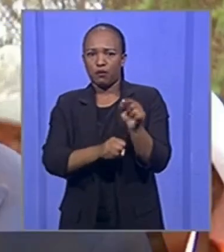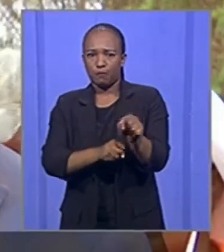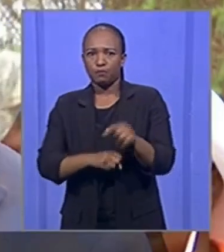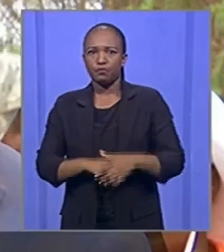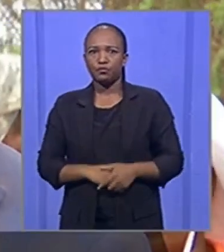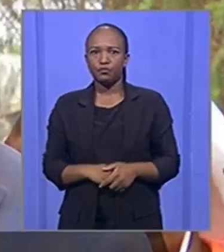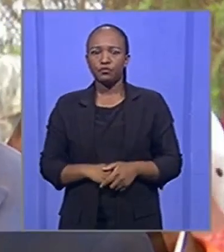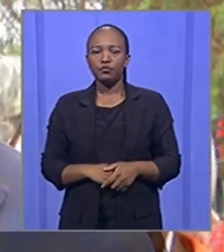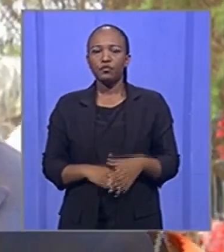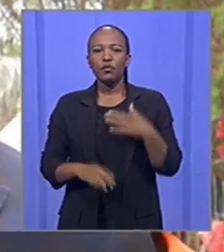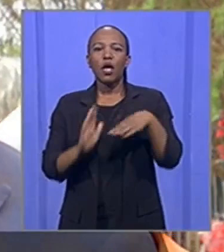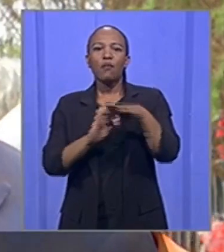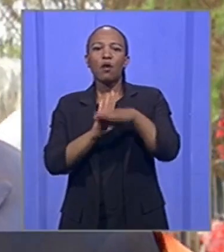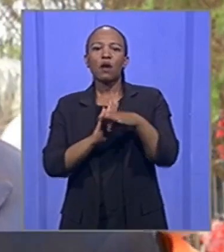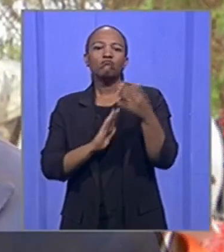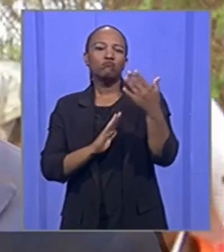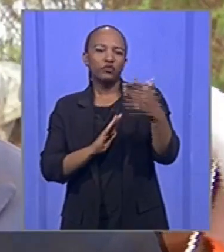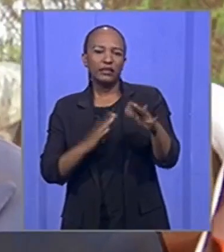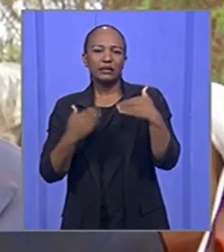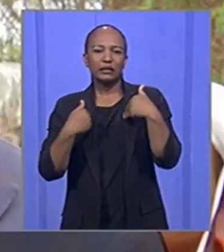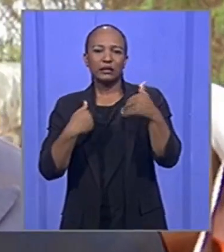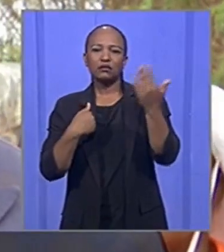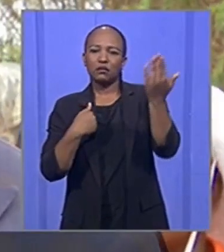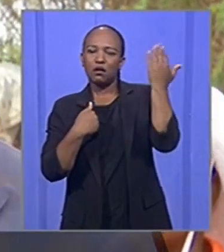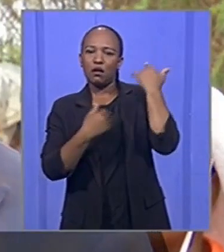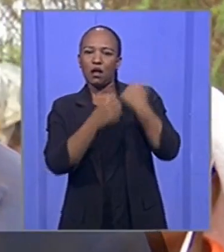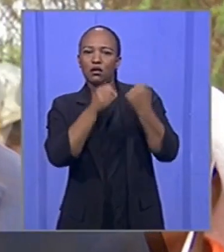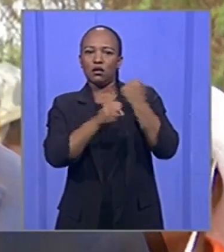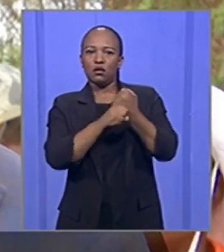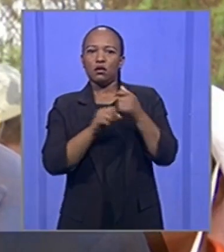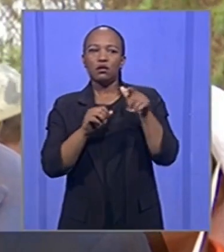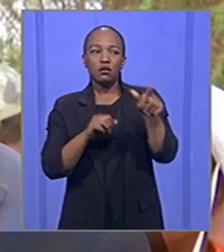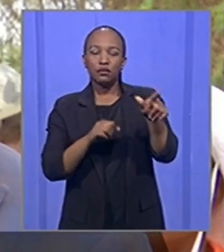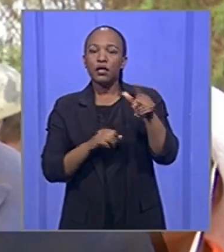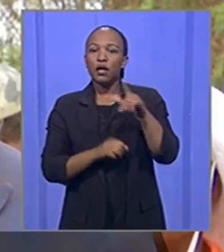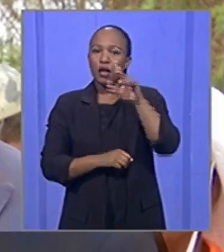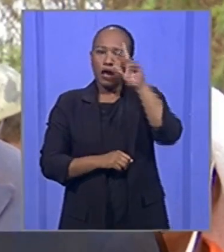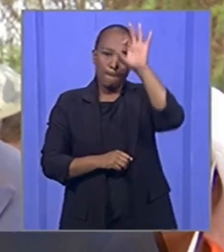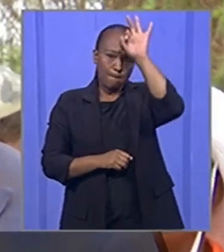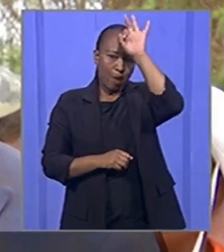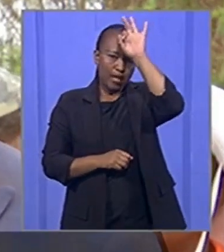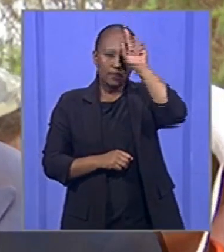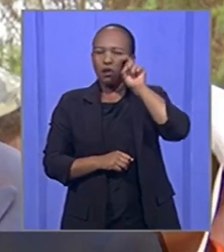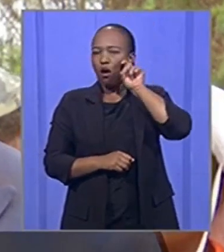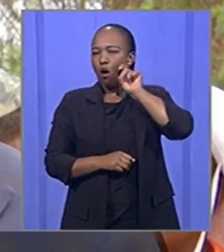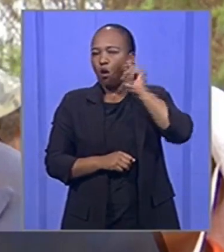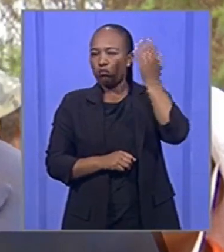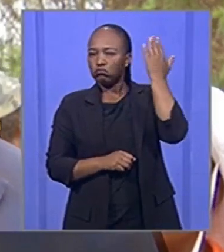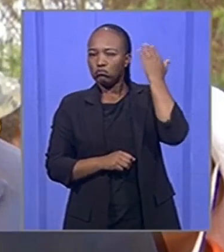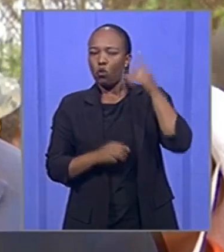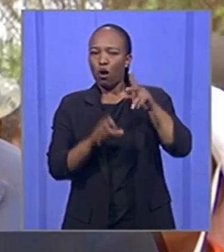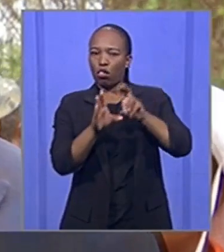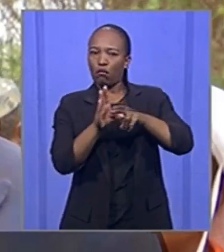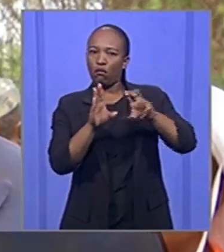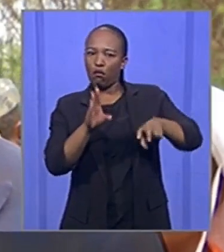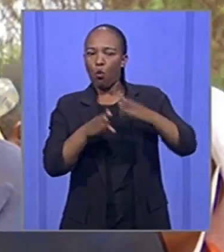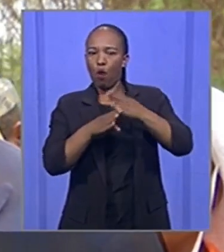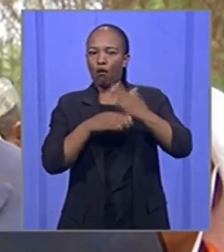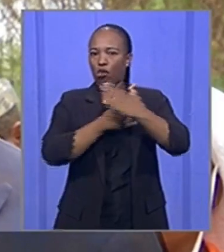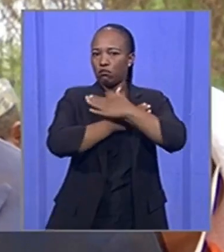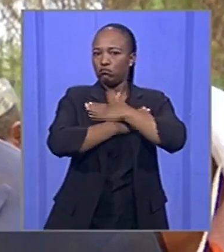started this program last year to recruit retired detectives to come and assist us to deal with this backlog. And I think